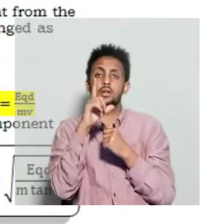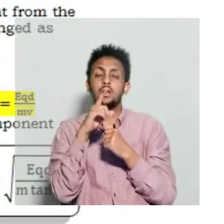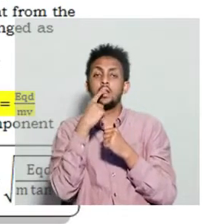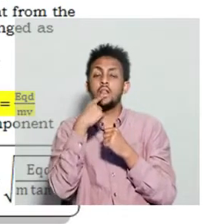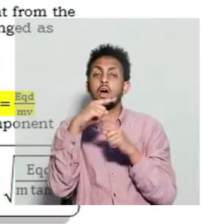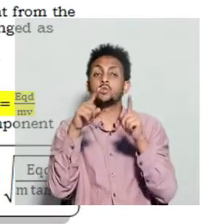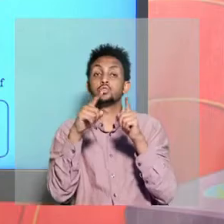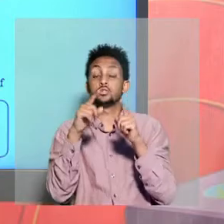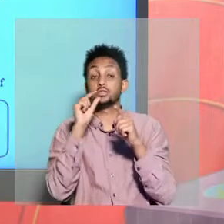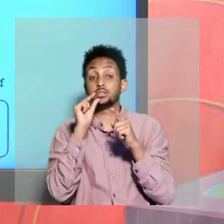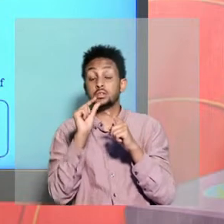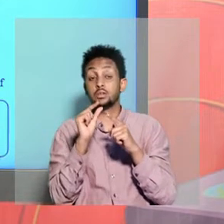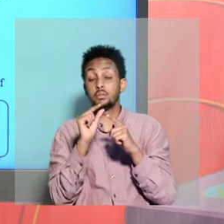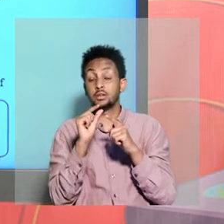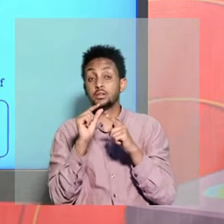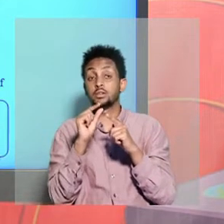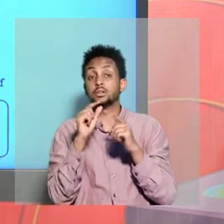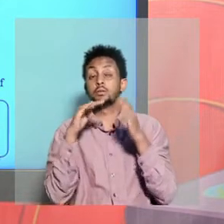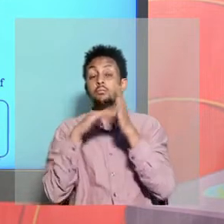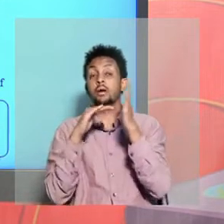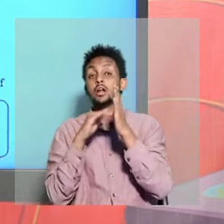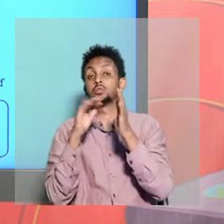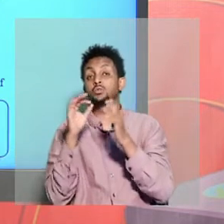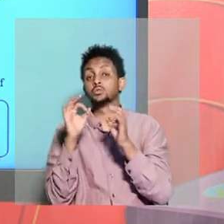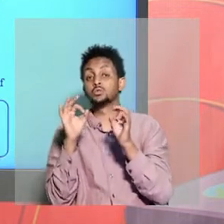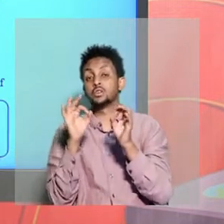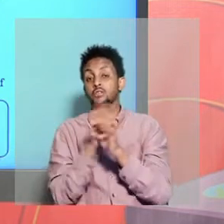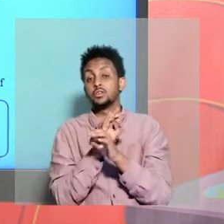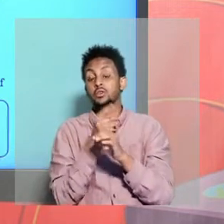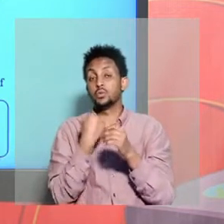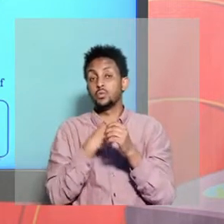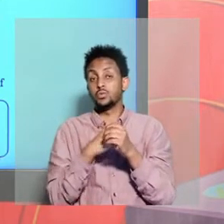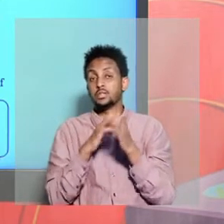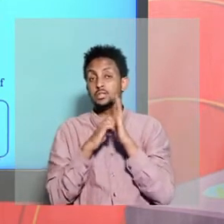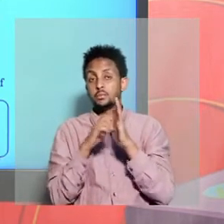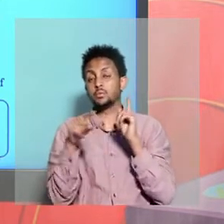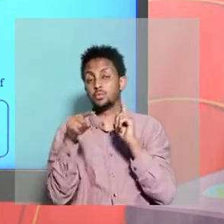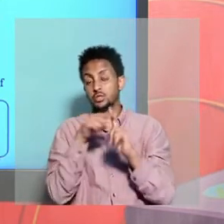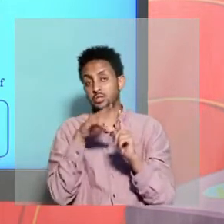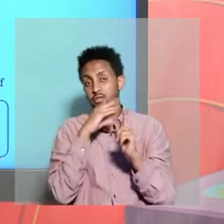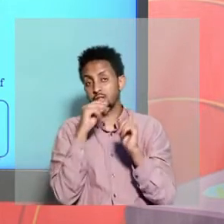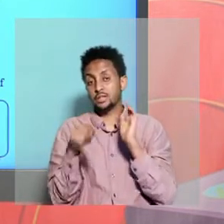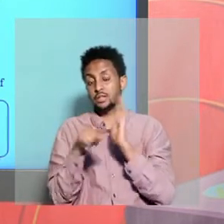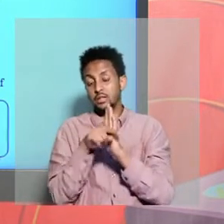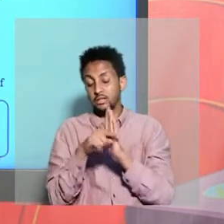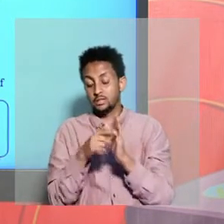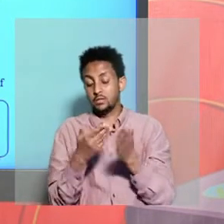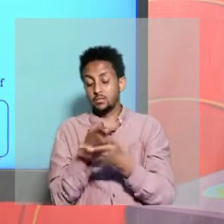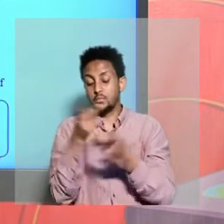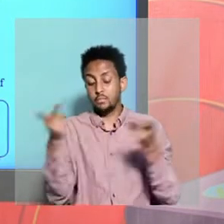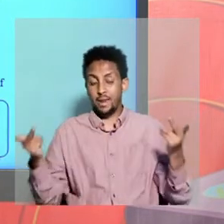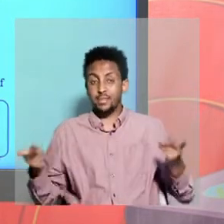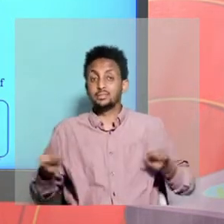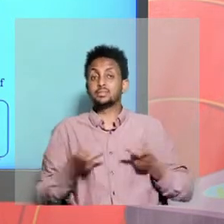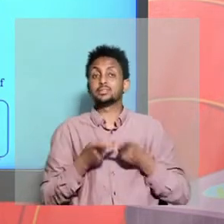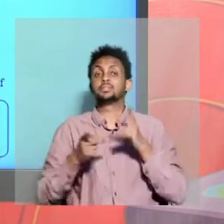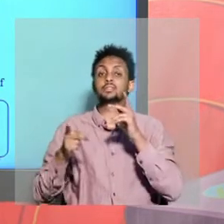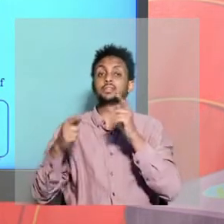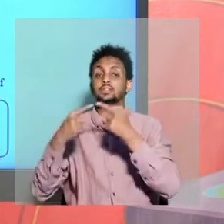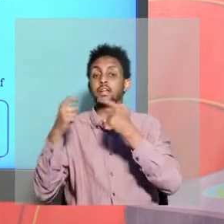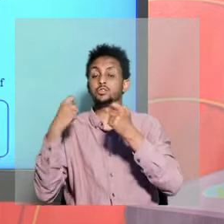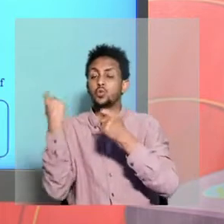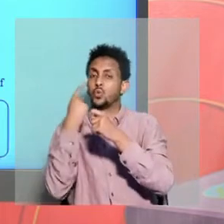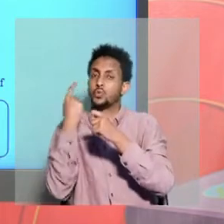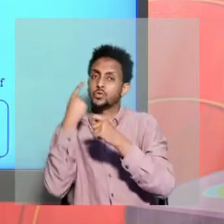the charged particles parallel to the field. For example, here you have a positive plate and a negative plate, so that the direction of the electric field